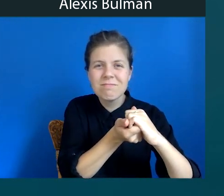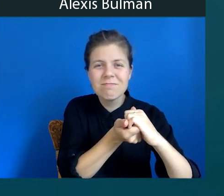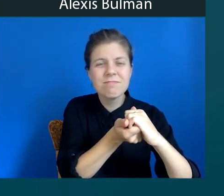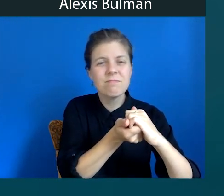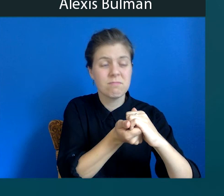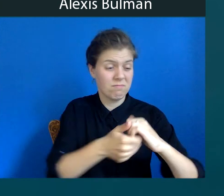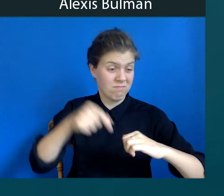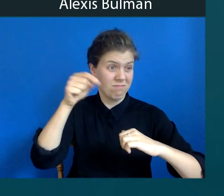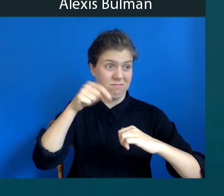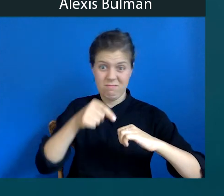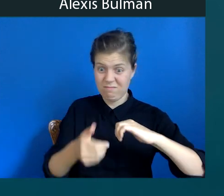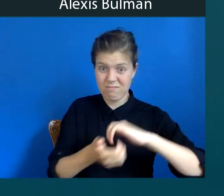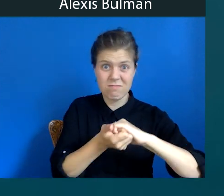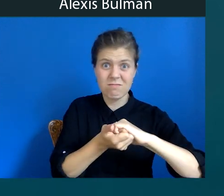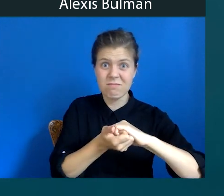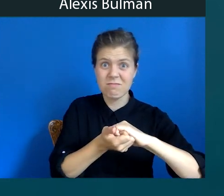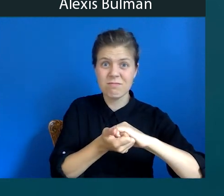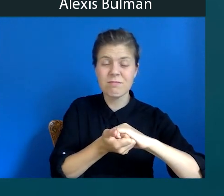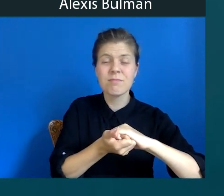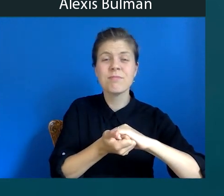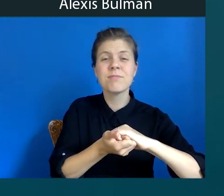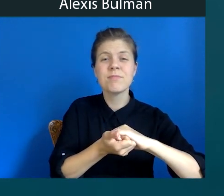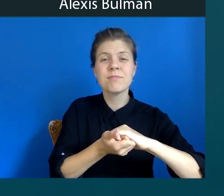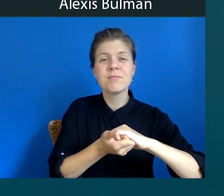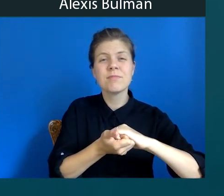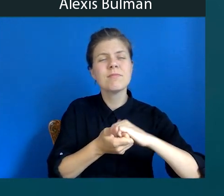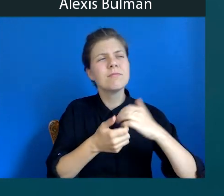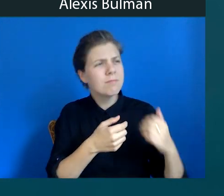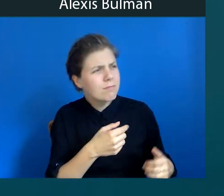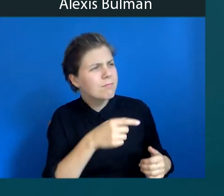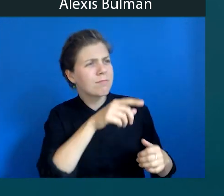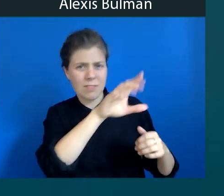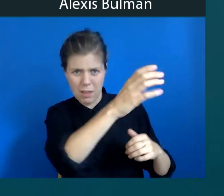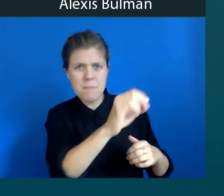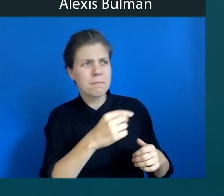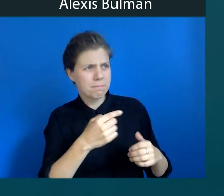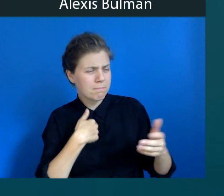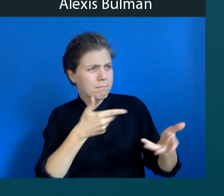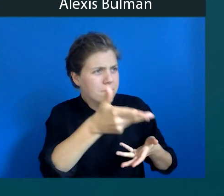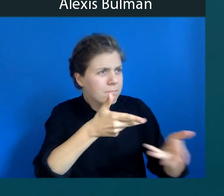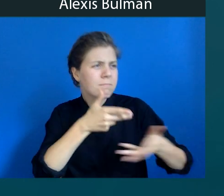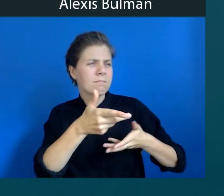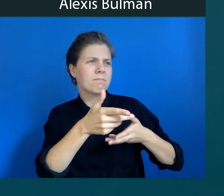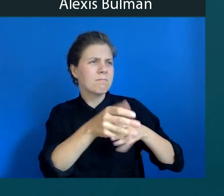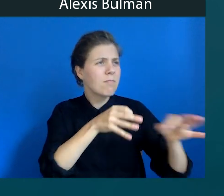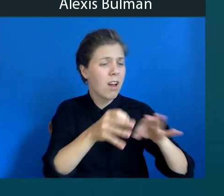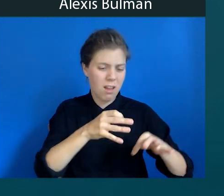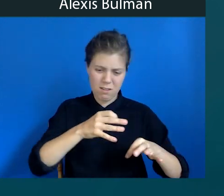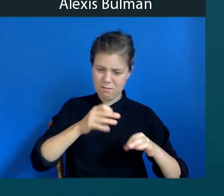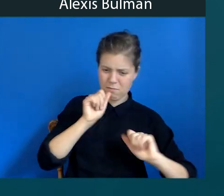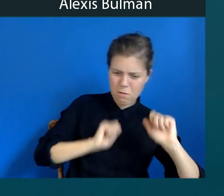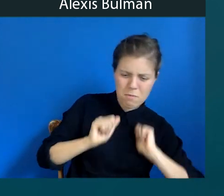And by collaborative approach, I mean we had kind of an open discussion about what the performance was, what it meant to me, what